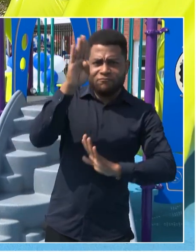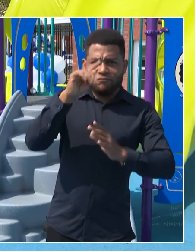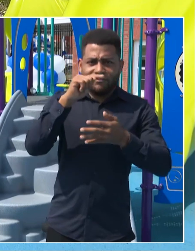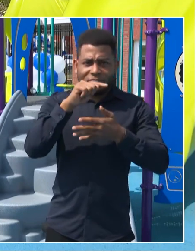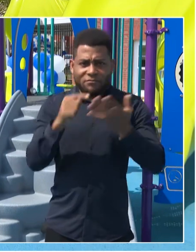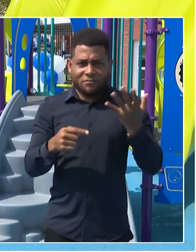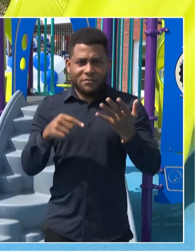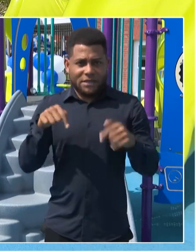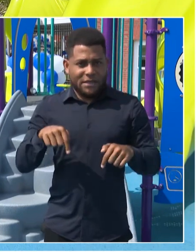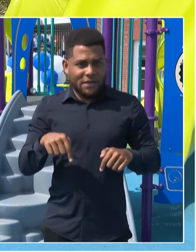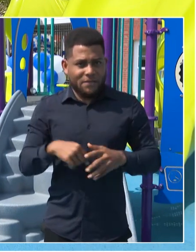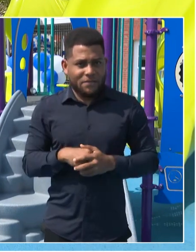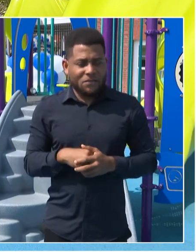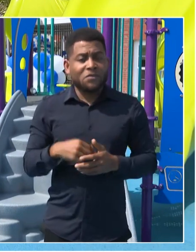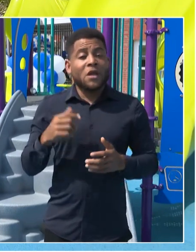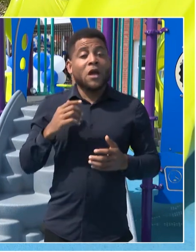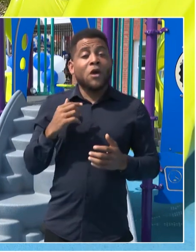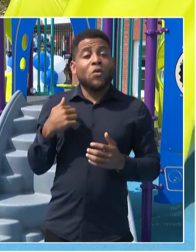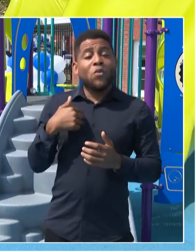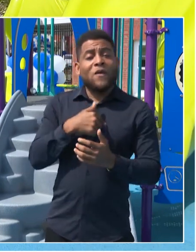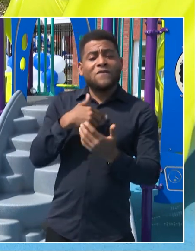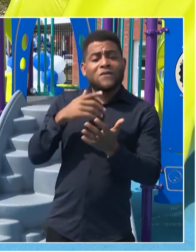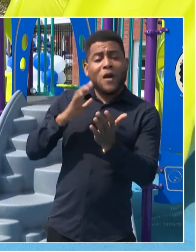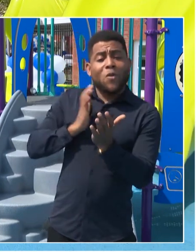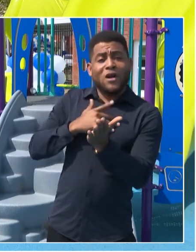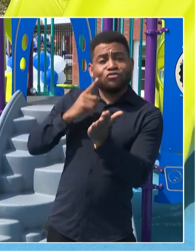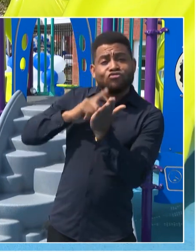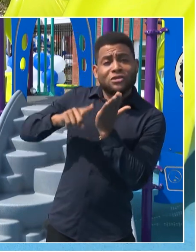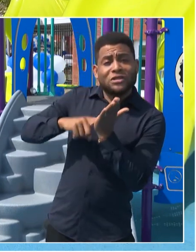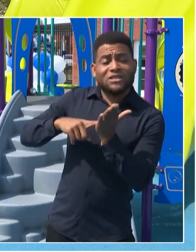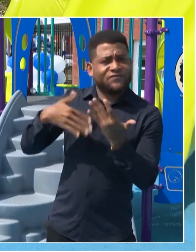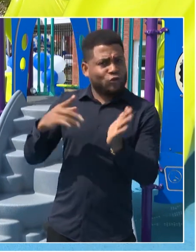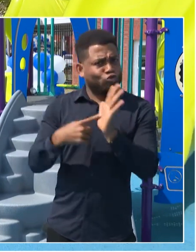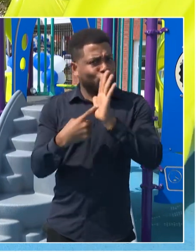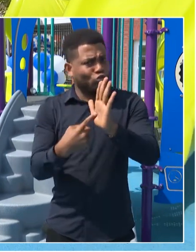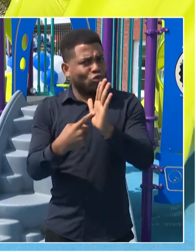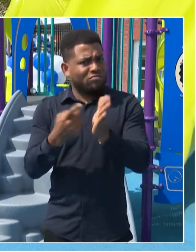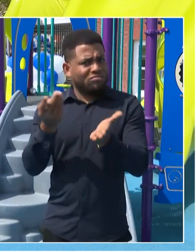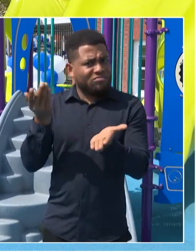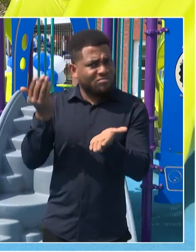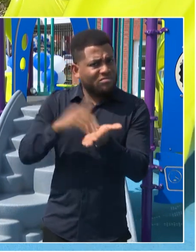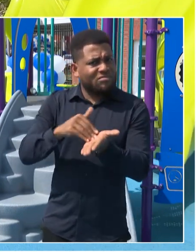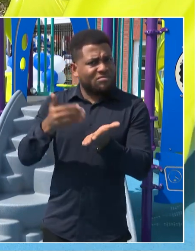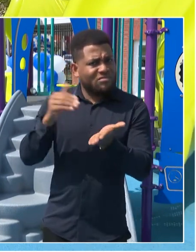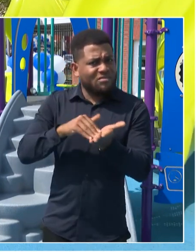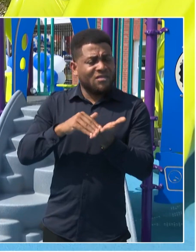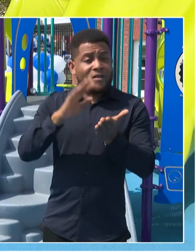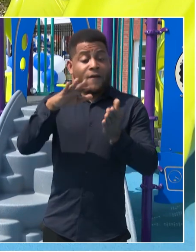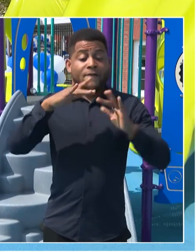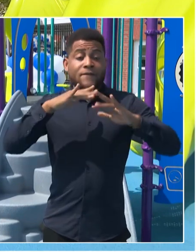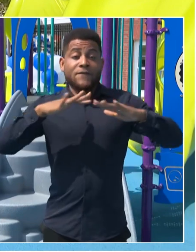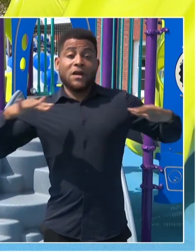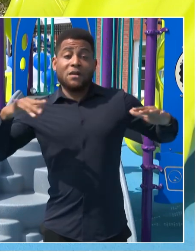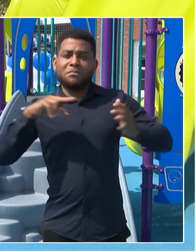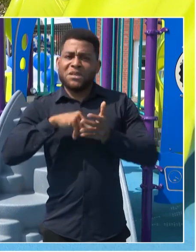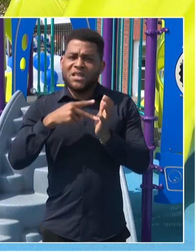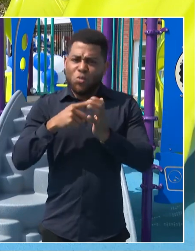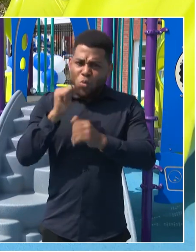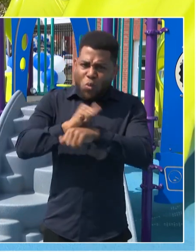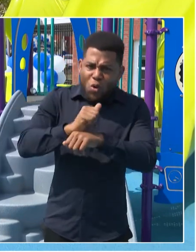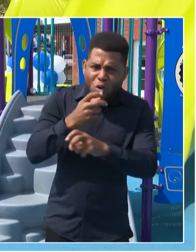cites research that has shown again and again that diversity encourages students to work harder, expand friendships, and exhibit